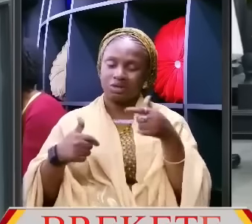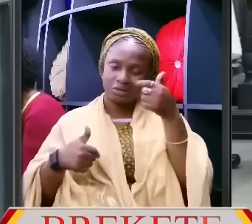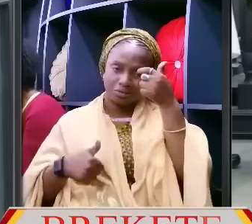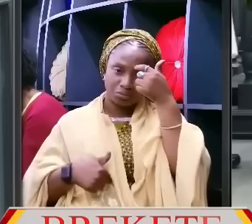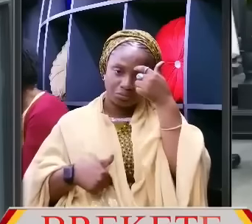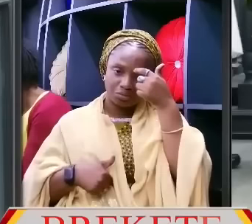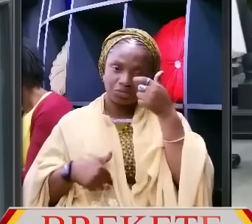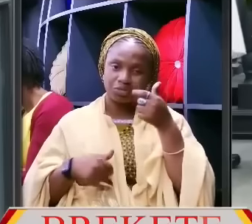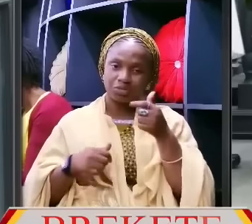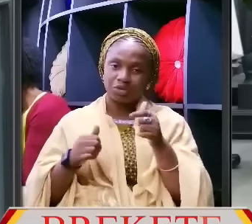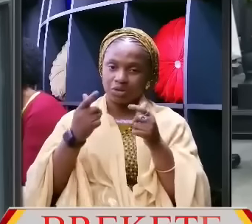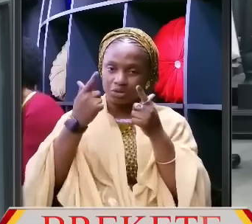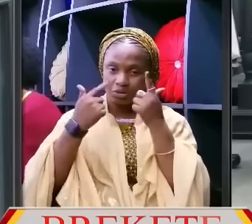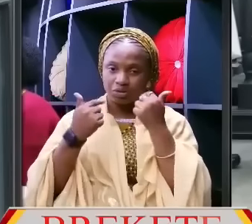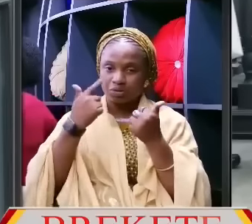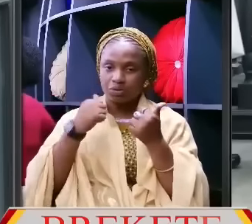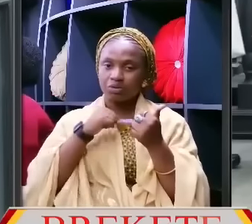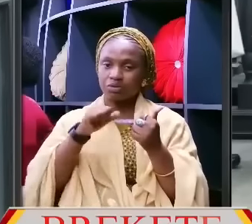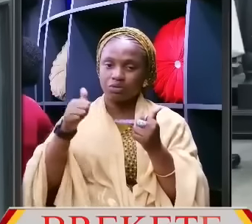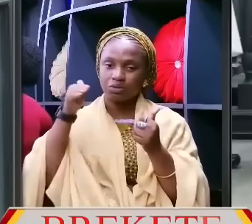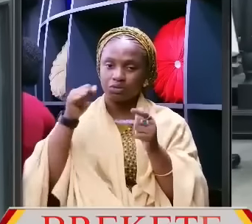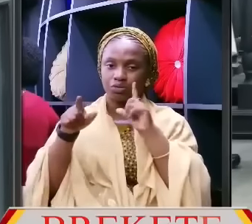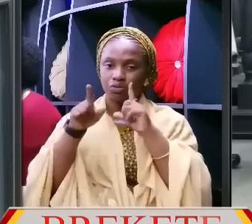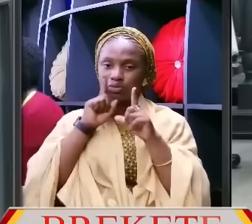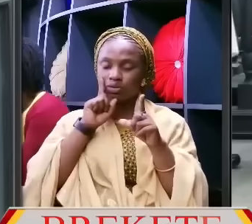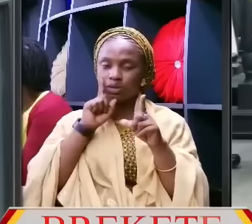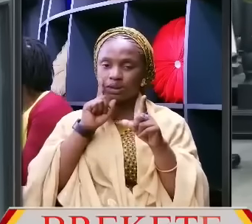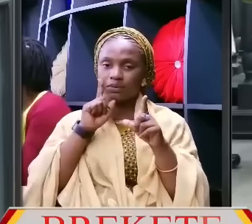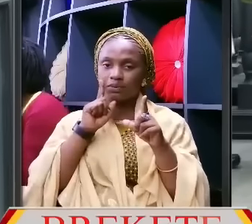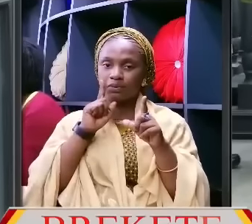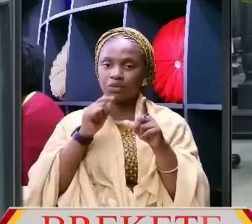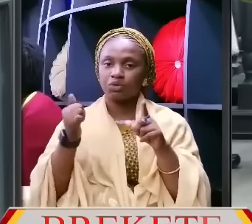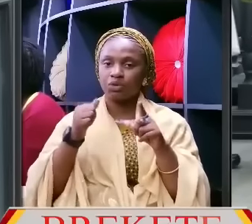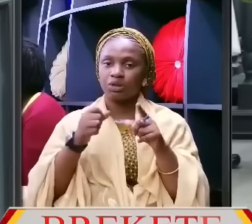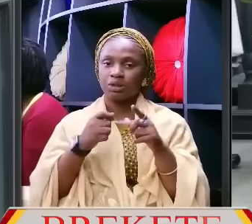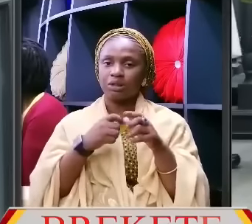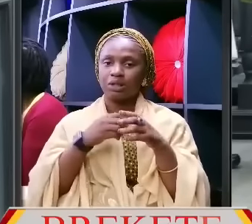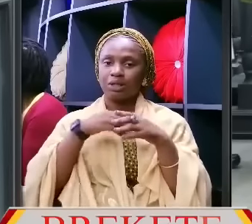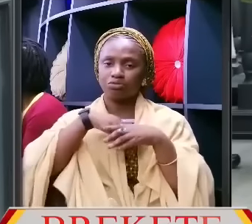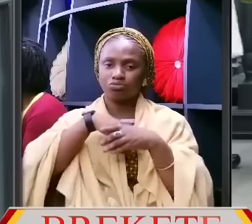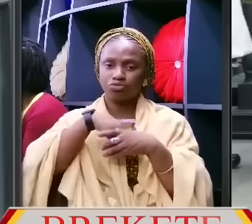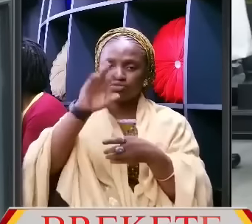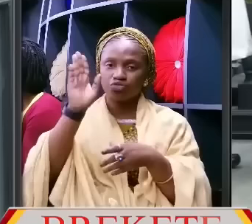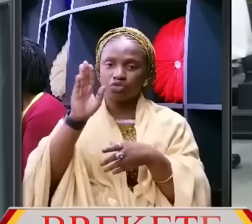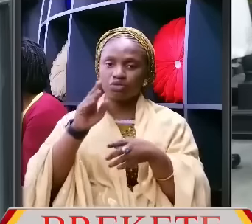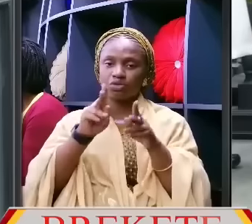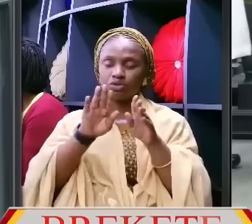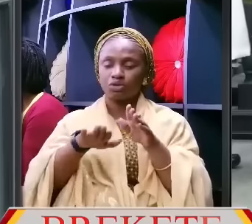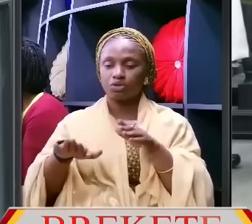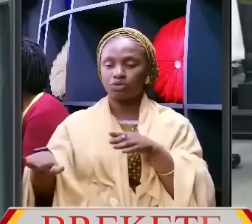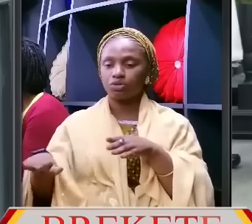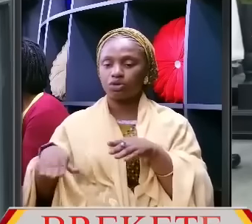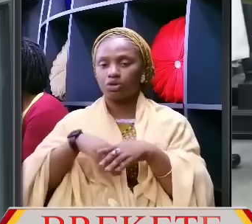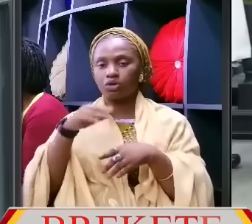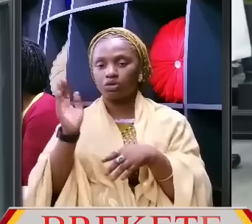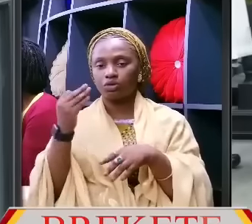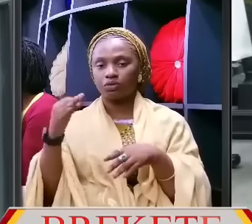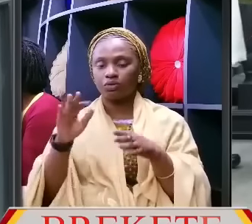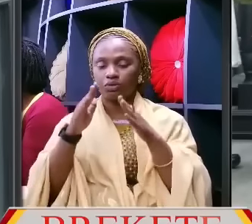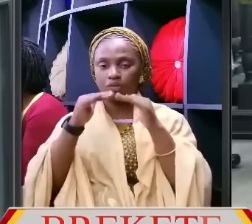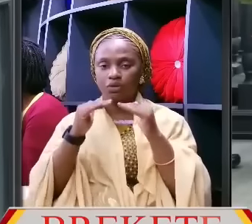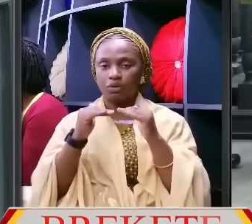past, we cry, no allow and talk out. He said, nah, the way they pursue the children out of the house. Daddy, please take